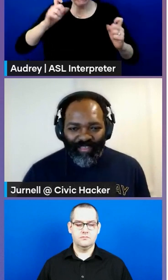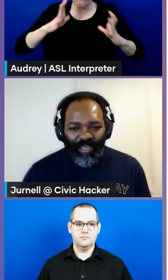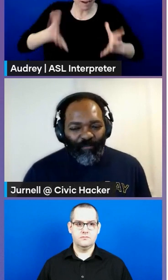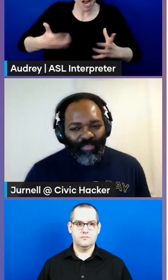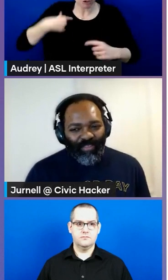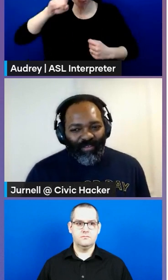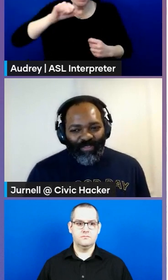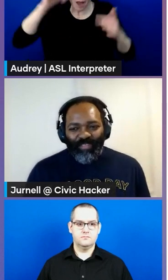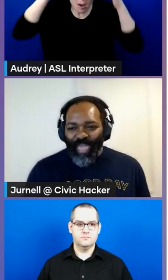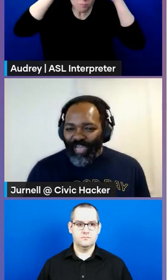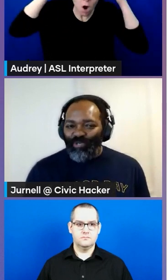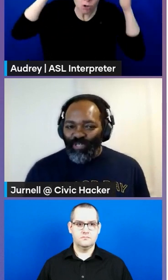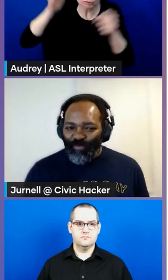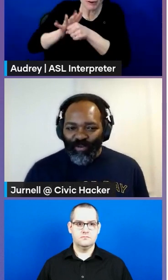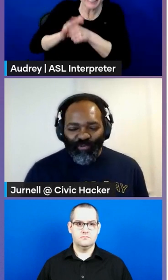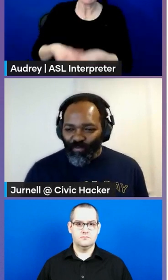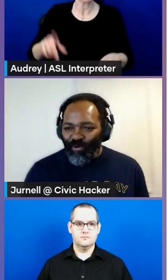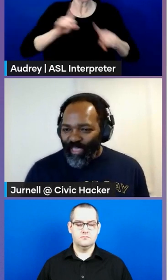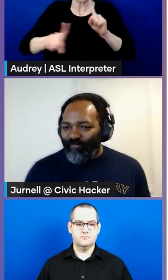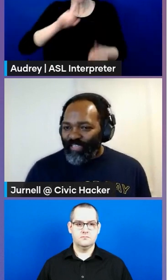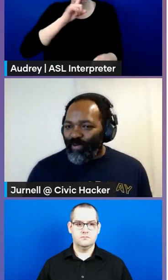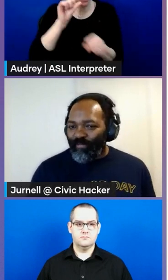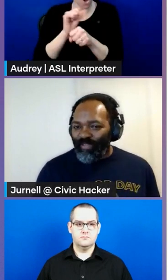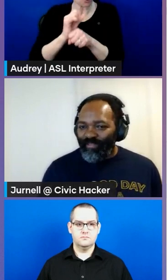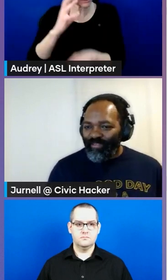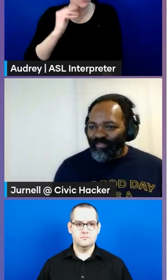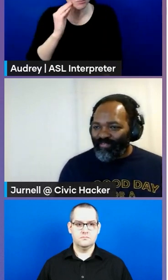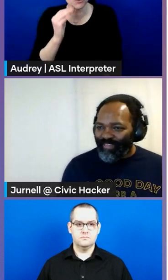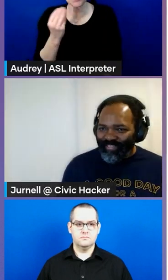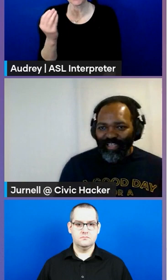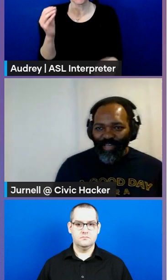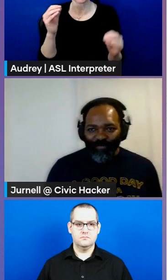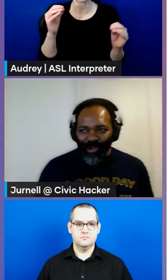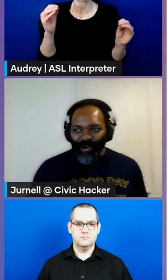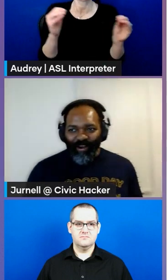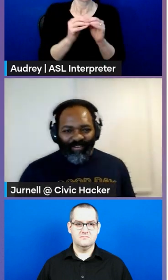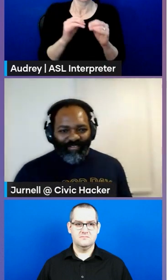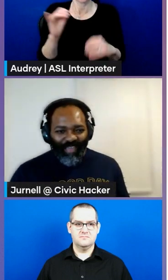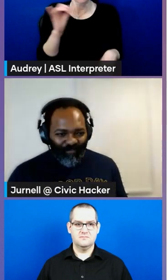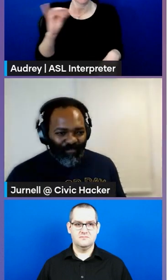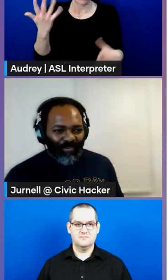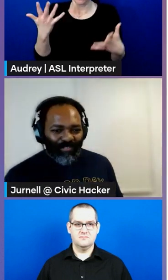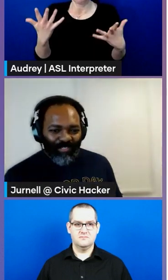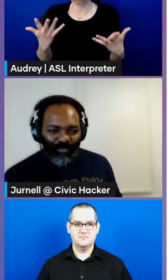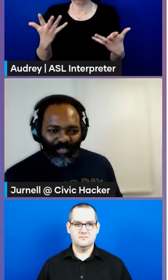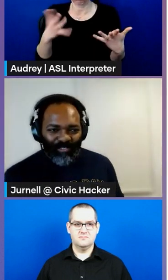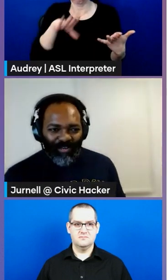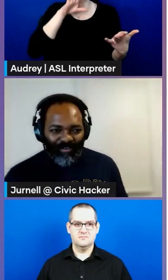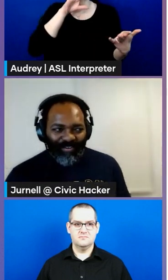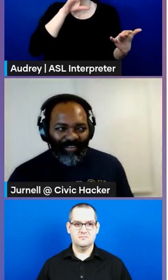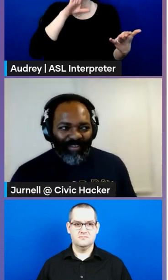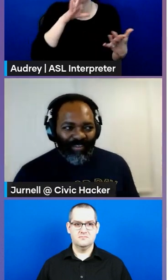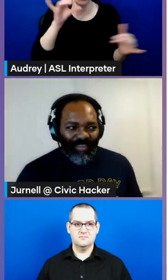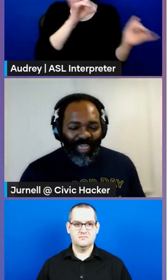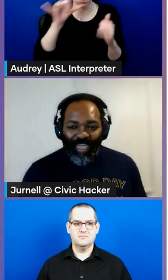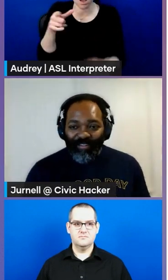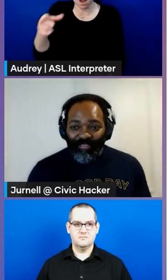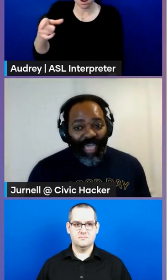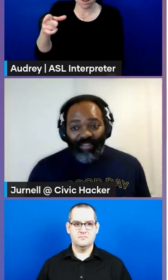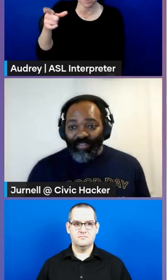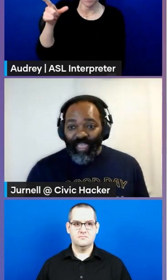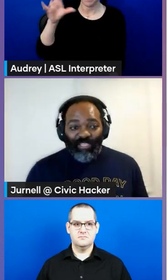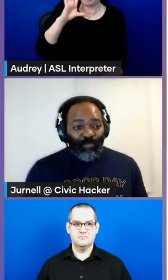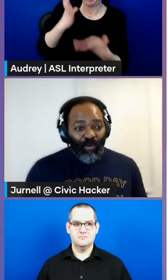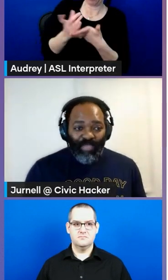Okay. But the actual experience was more like face palming, just like how Picard kind of feels in this picture here.